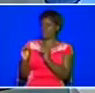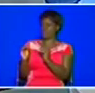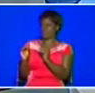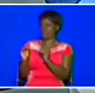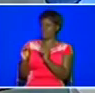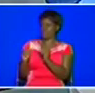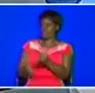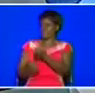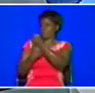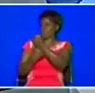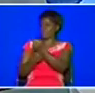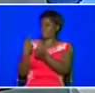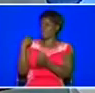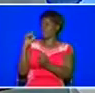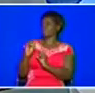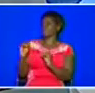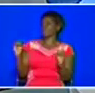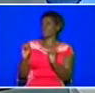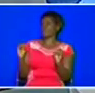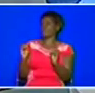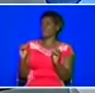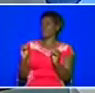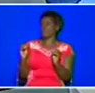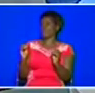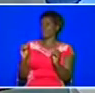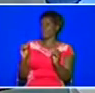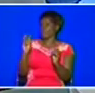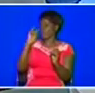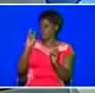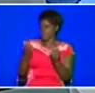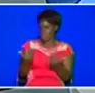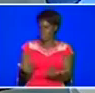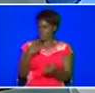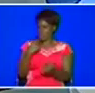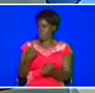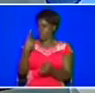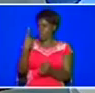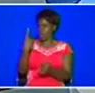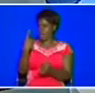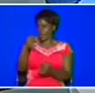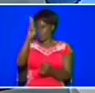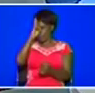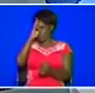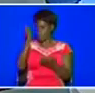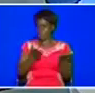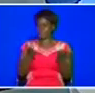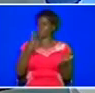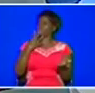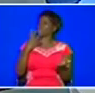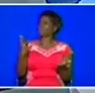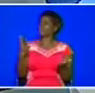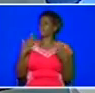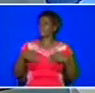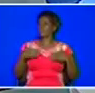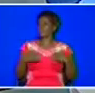not supported by the numbers. Okay. Yes. So that's why you see they are now saying that one police officer is serving 400 people.